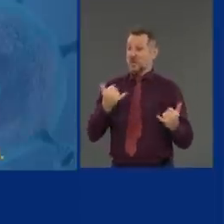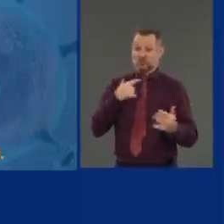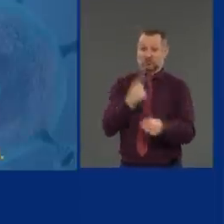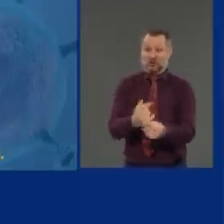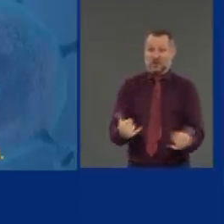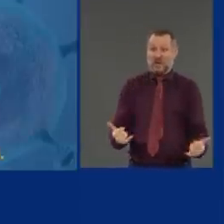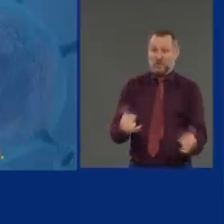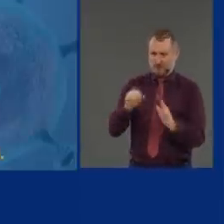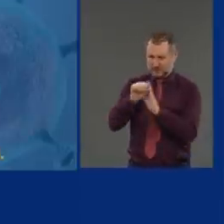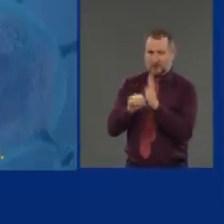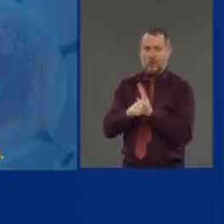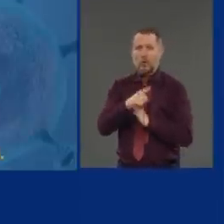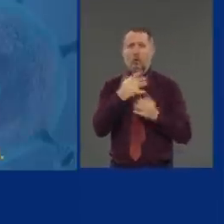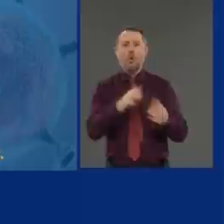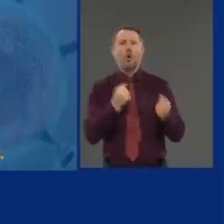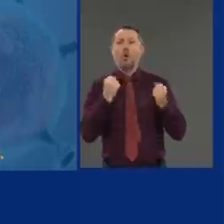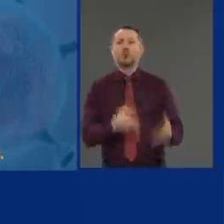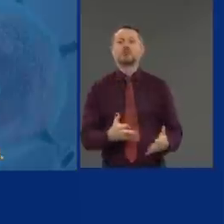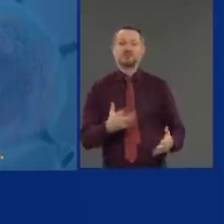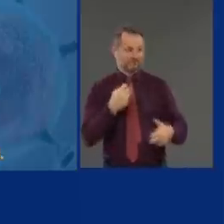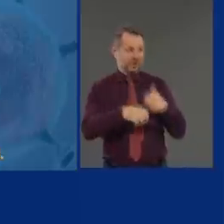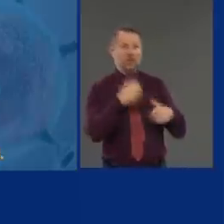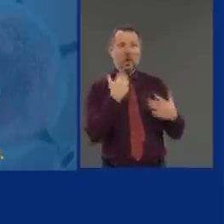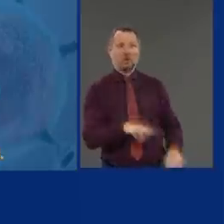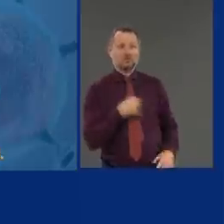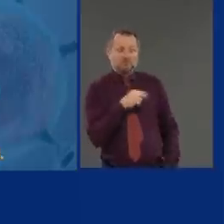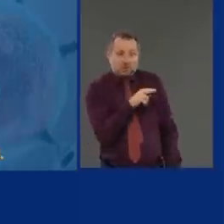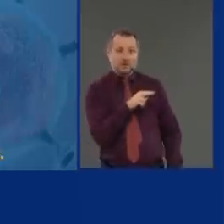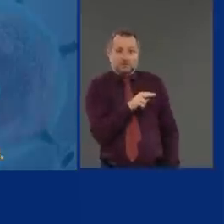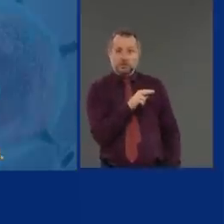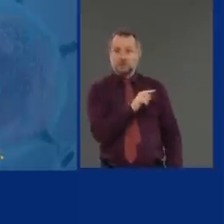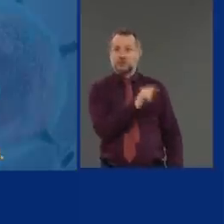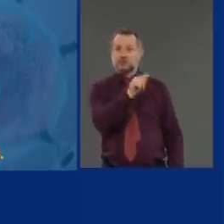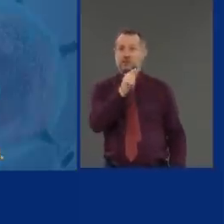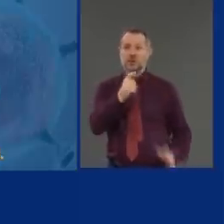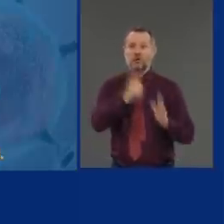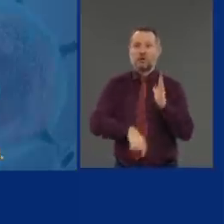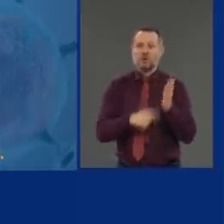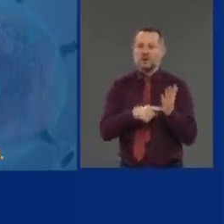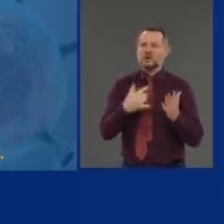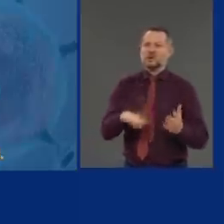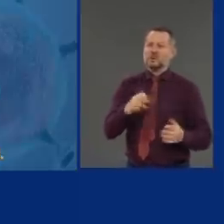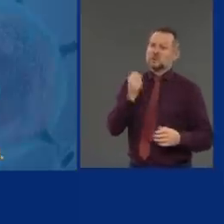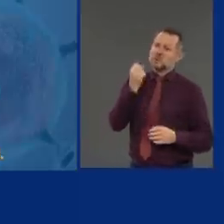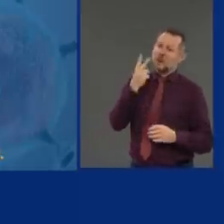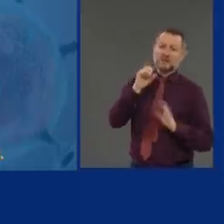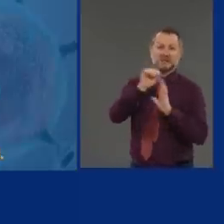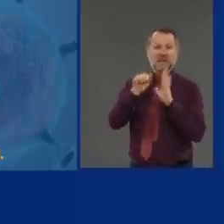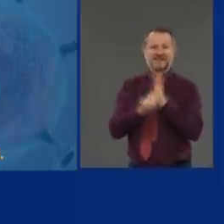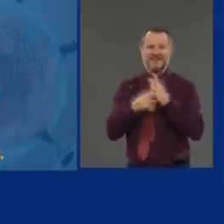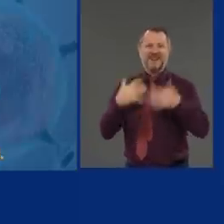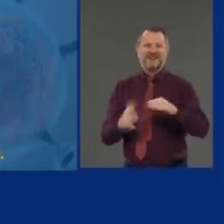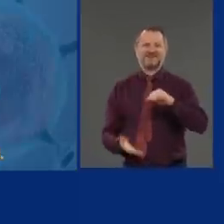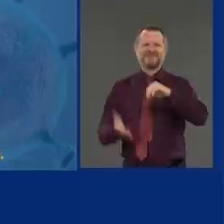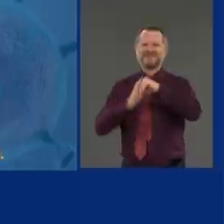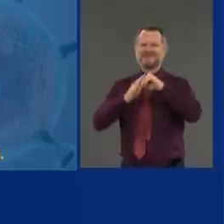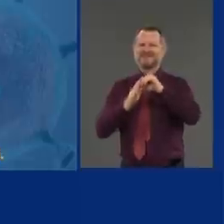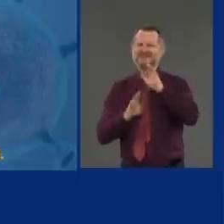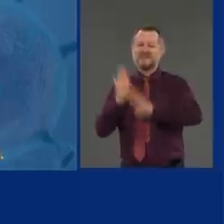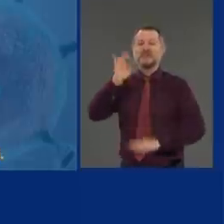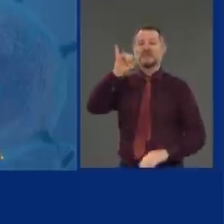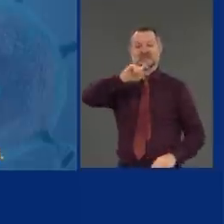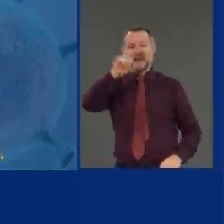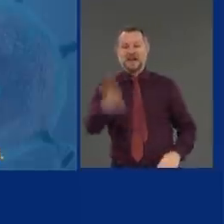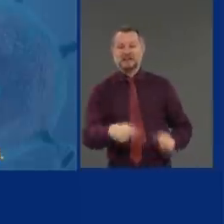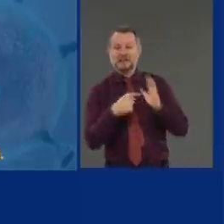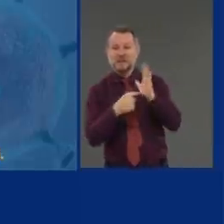Newspapers will tell you more than a dozen states are now seeing increases. Texas, 36% increase since